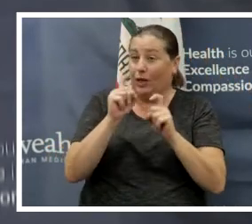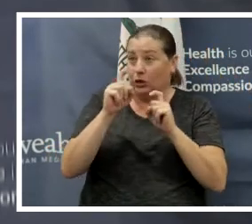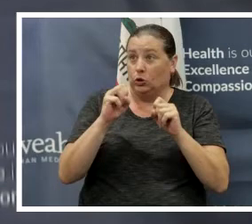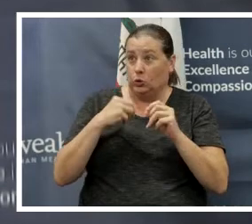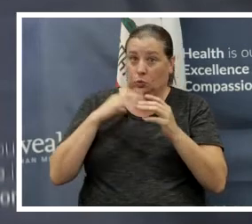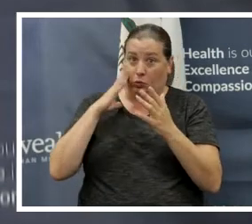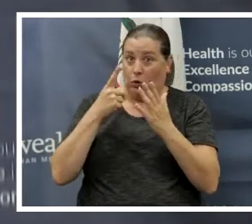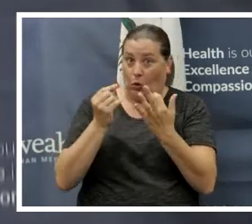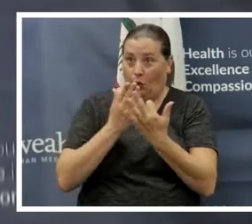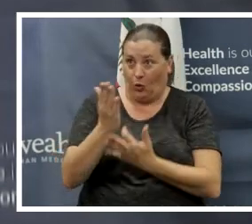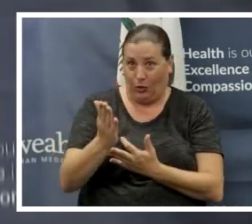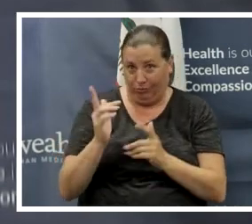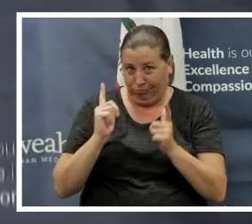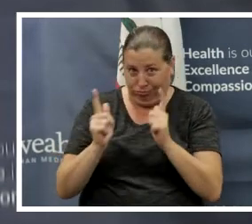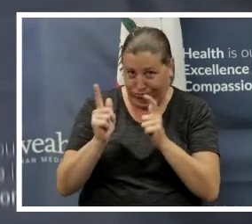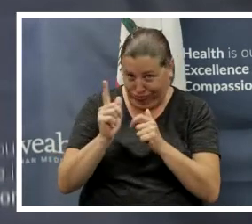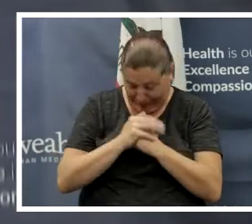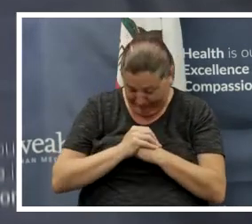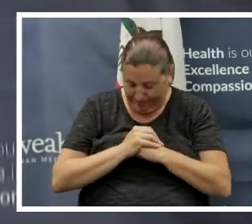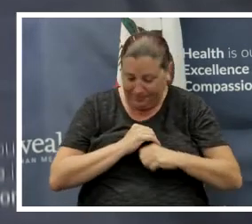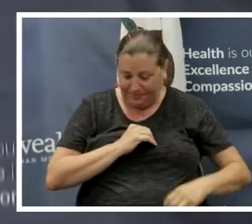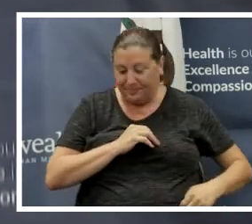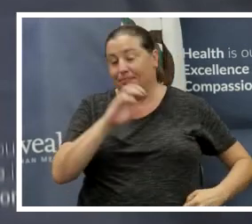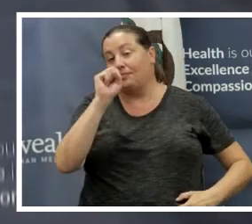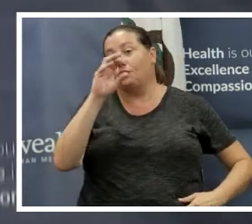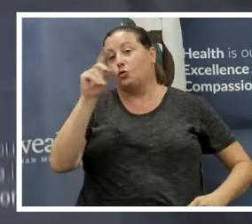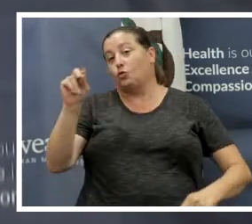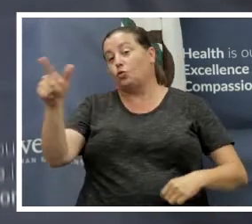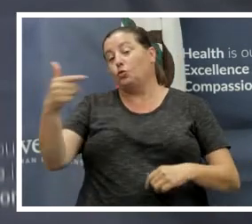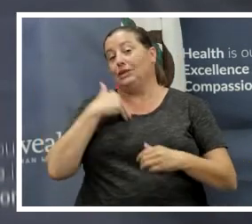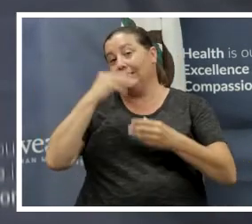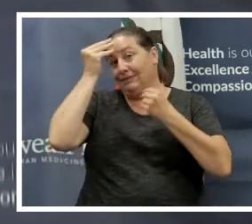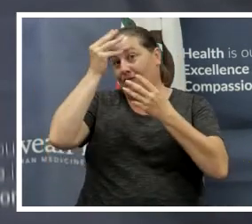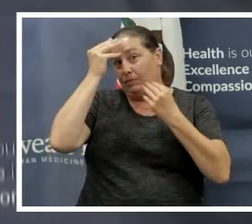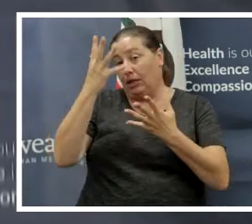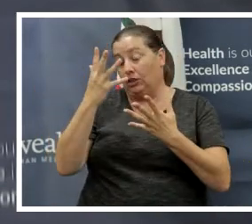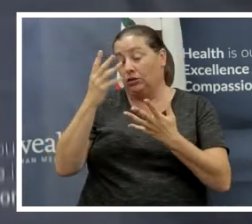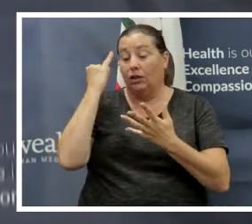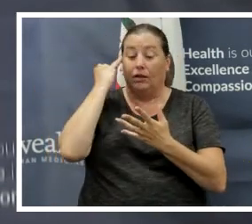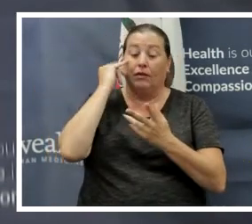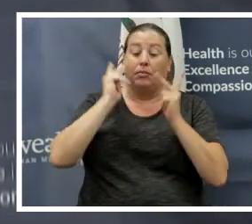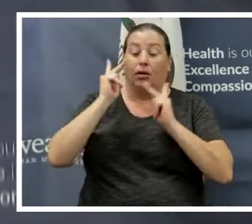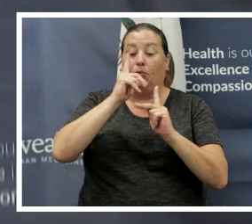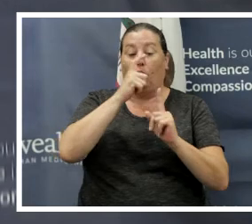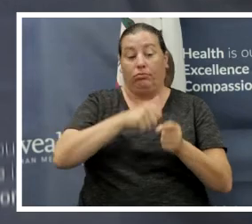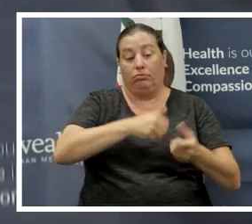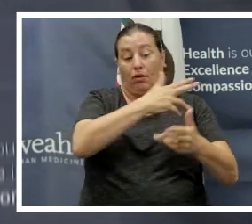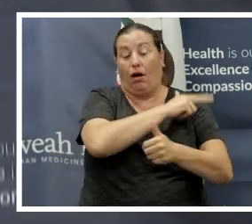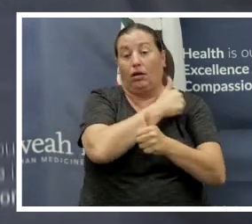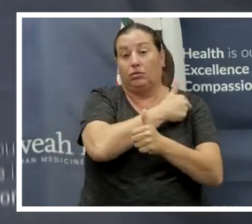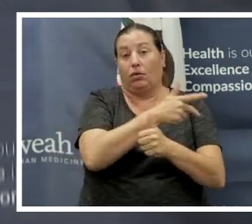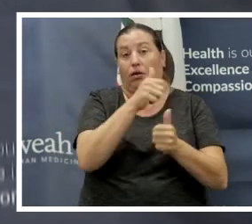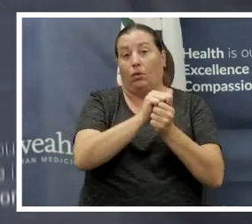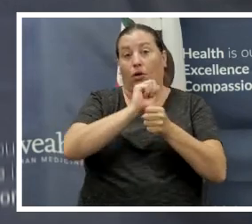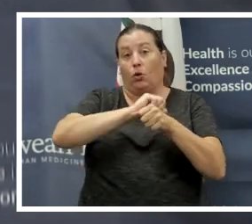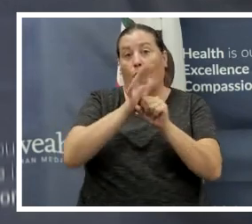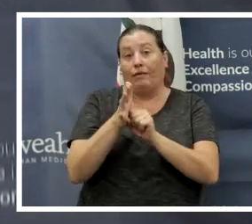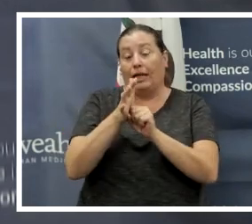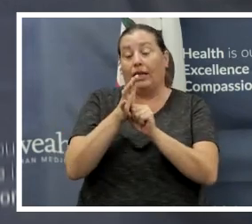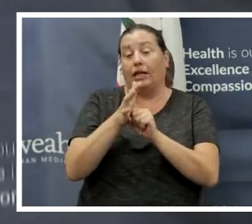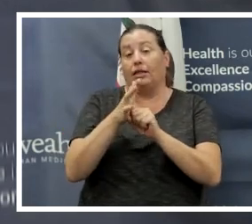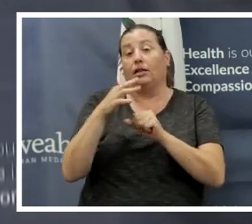going through these. Rapid fire. Yes. So do you have information on whether the people hospitalized with COVID-19 at Kaweah Delta had